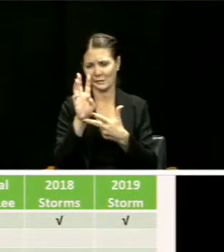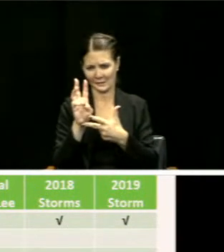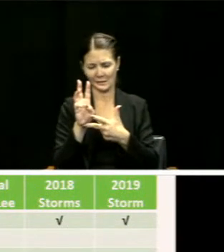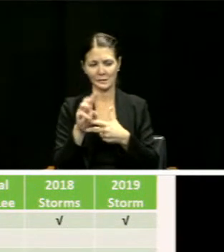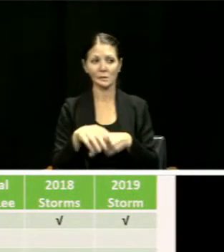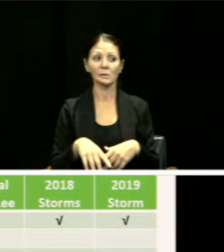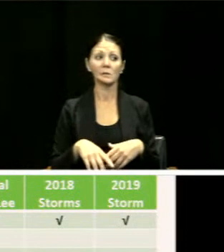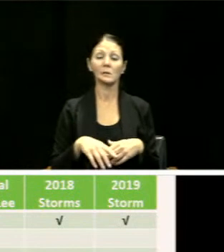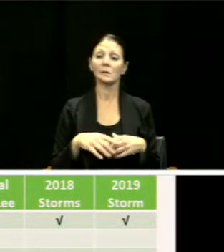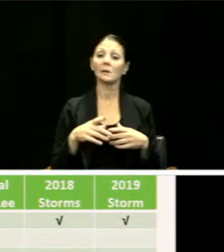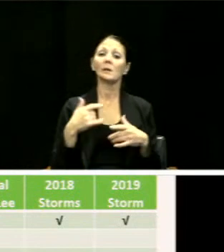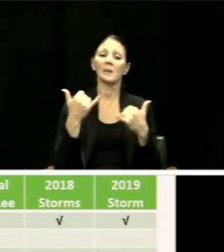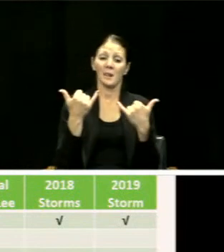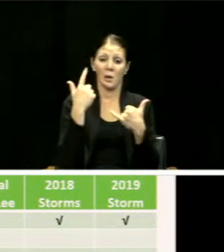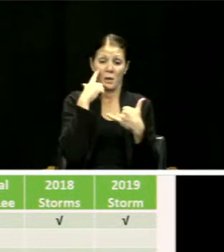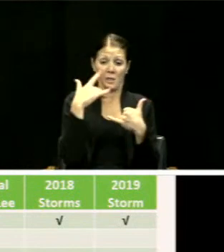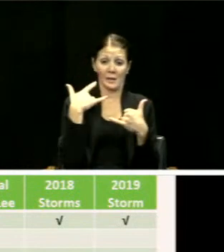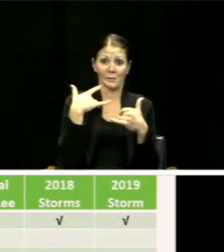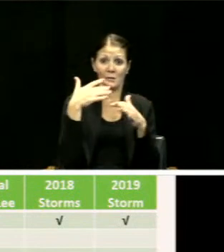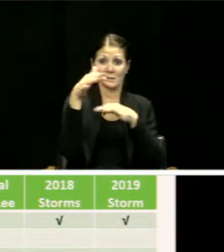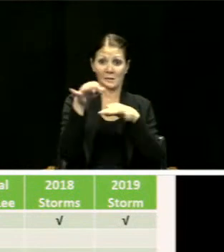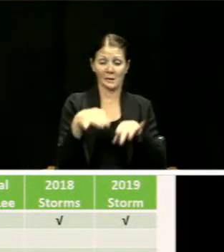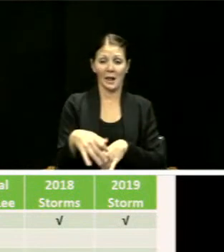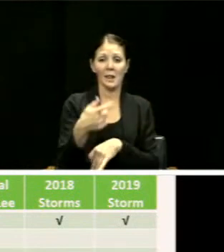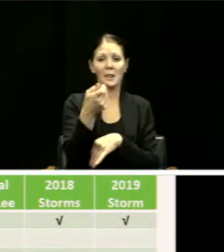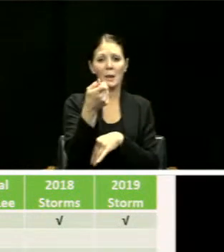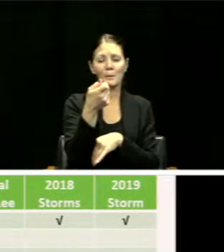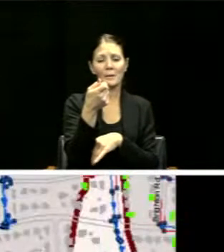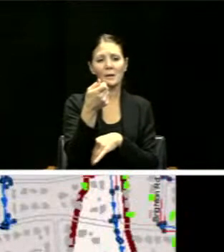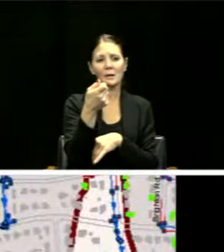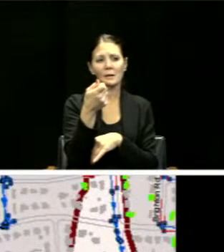So now I'm going to tell you a little bit about the